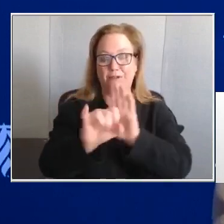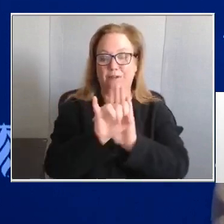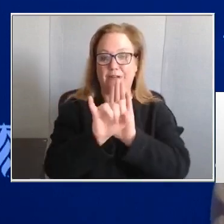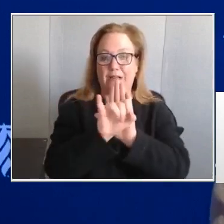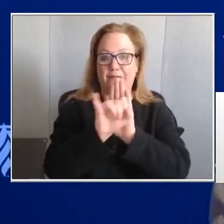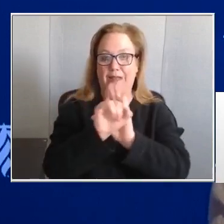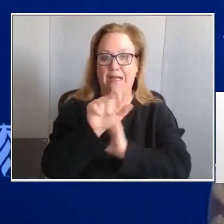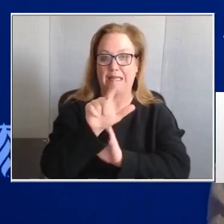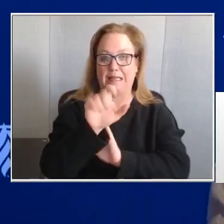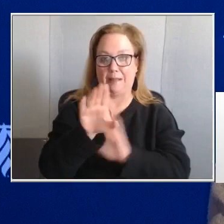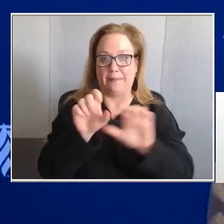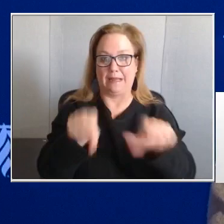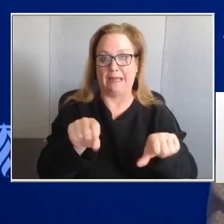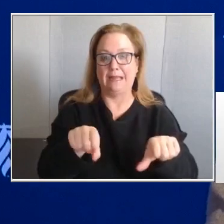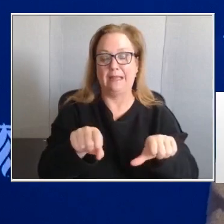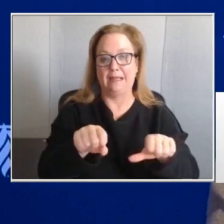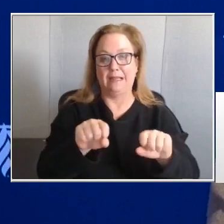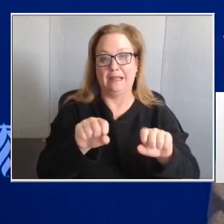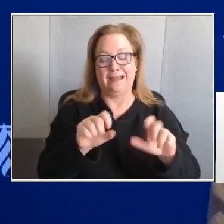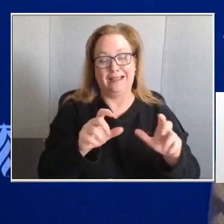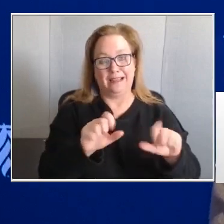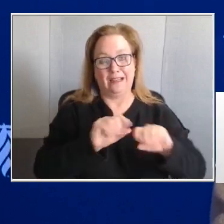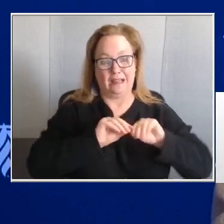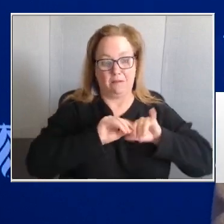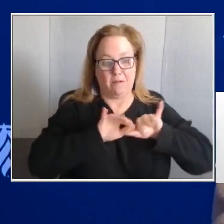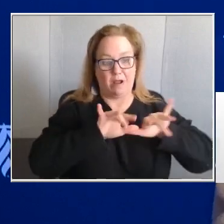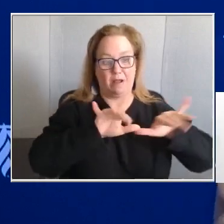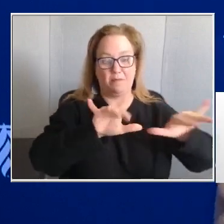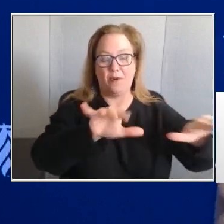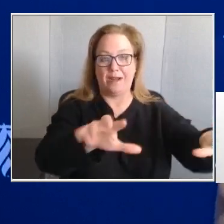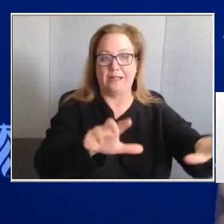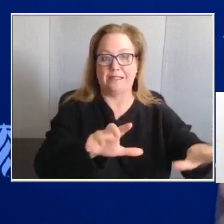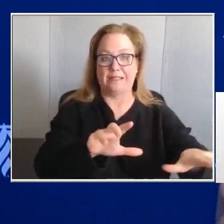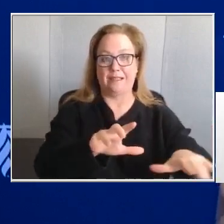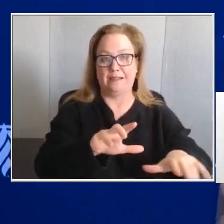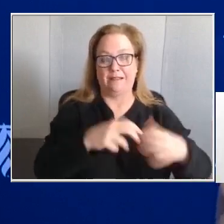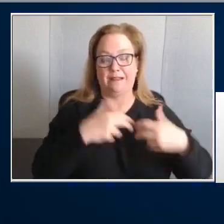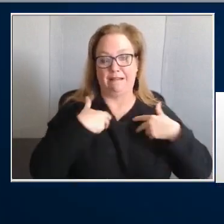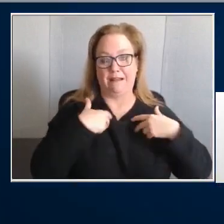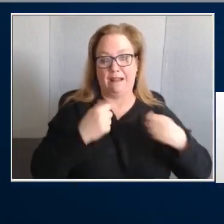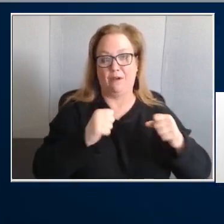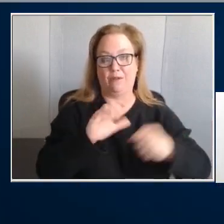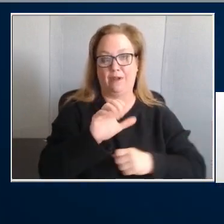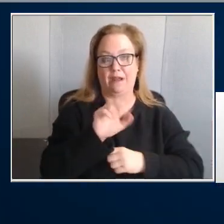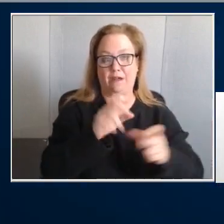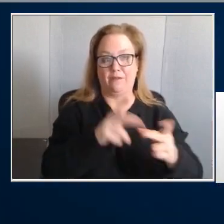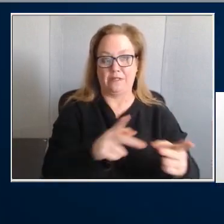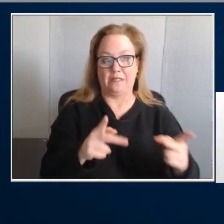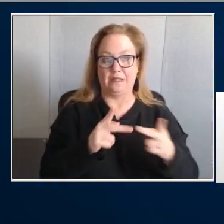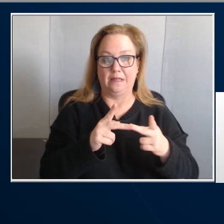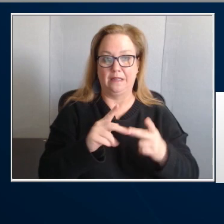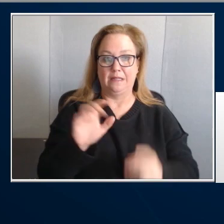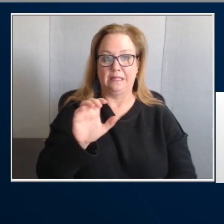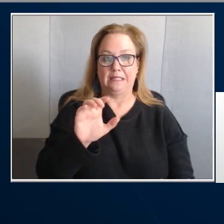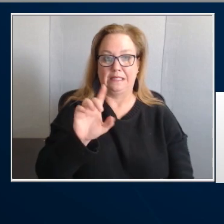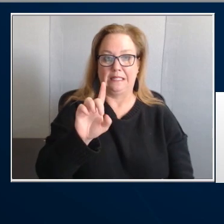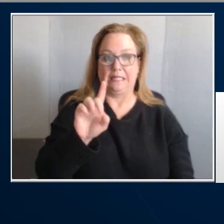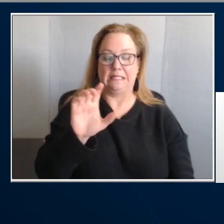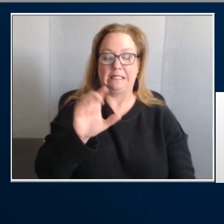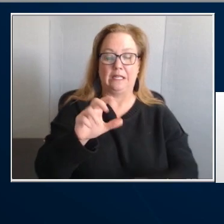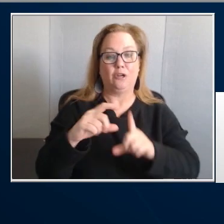and it is capable of causing outbreaks in healthcare facilities, which is definitely concerning. So the CDC used the word alarming when